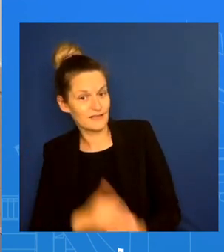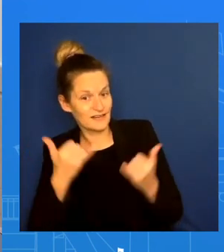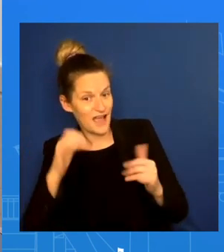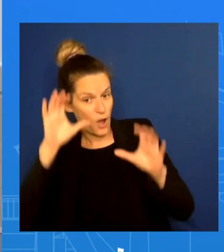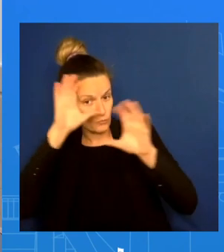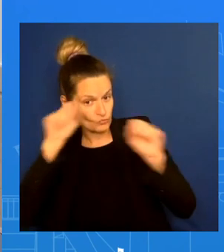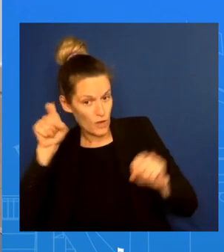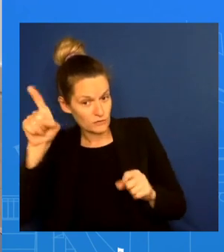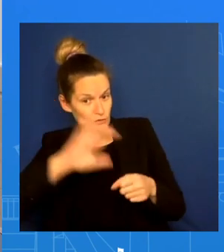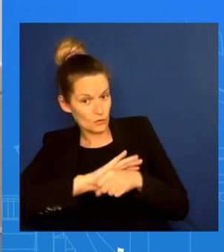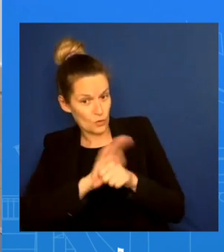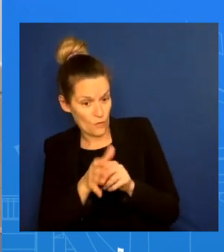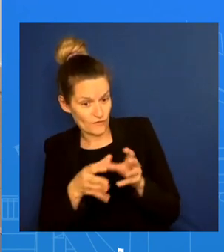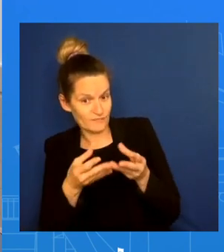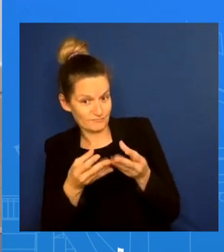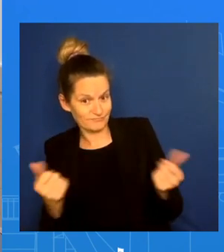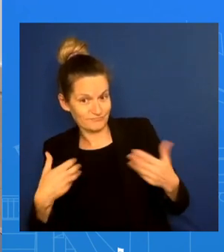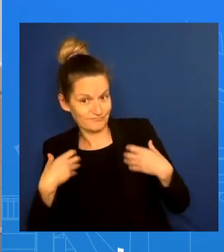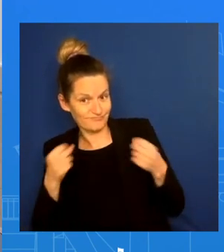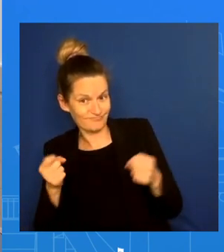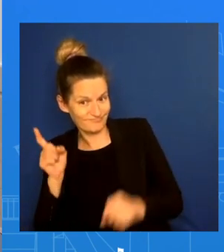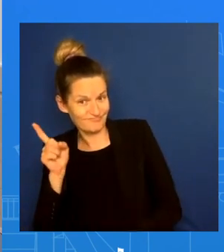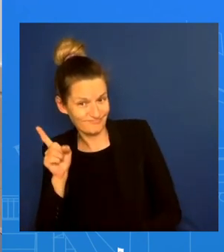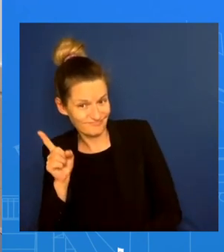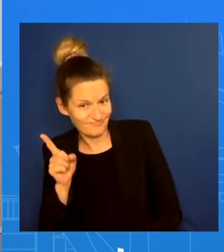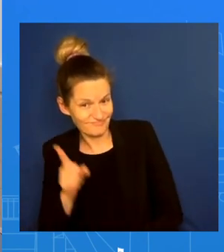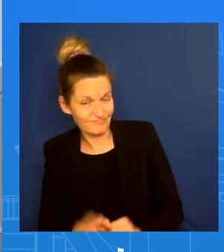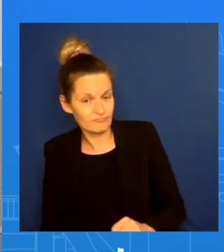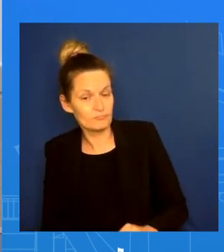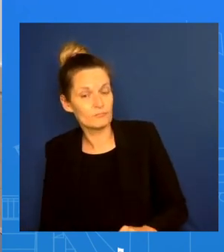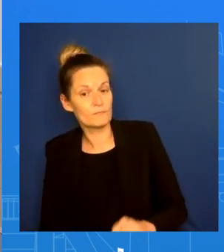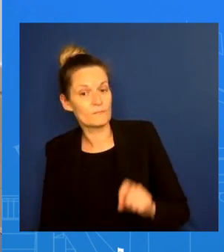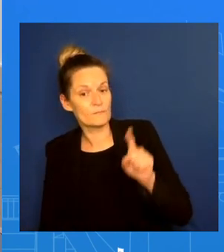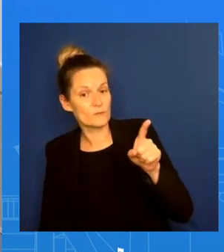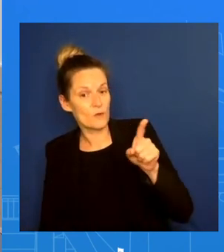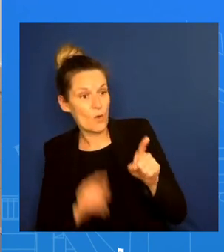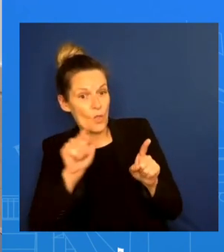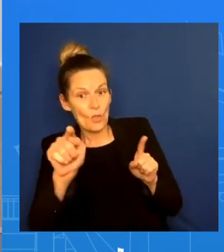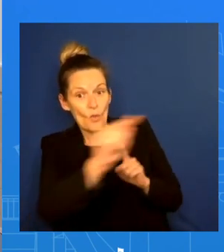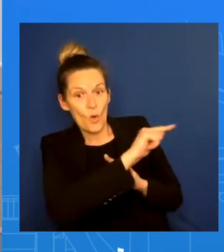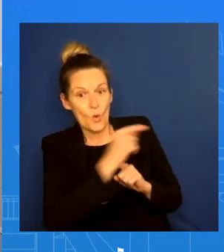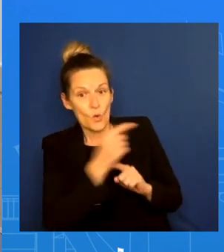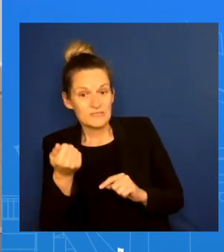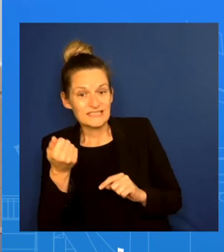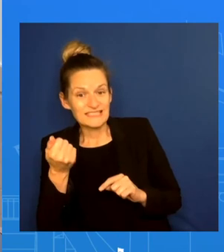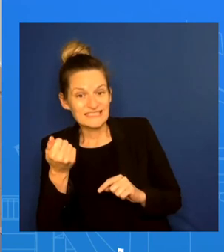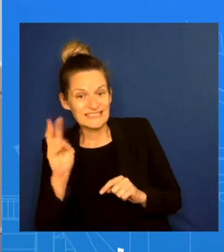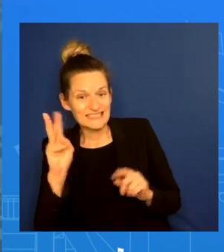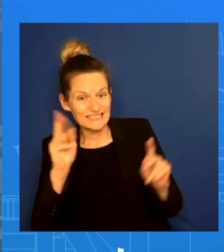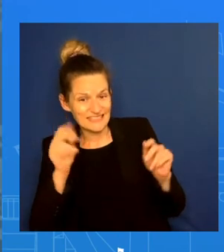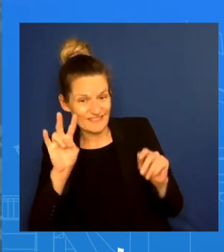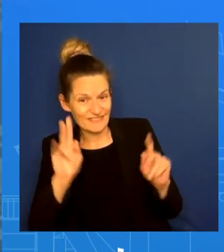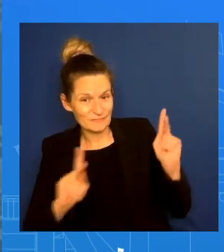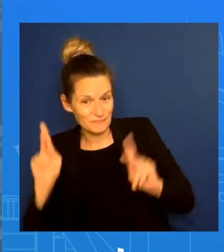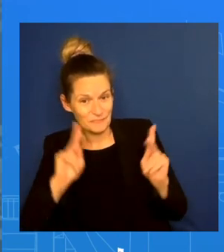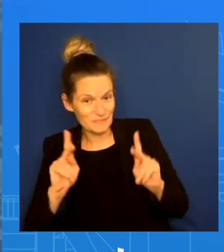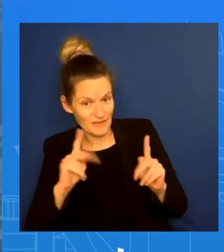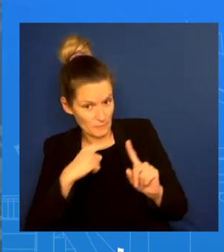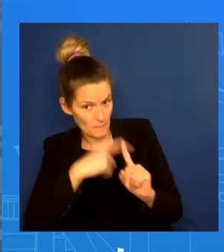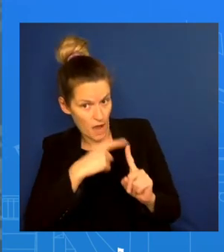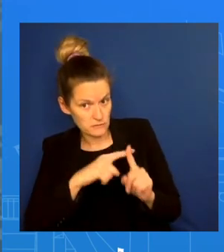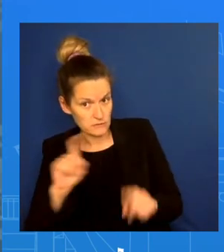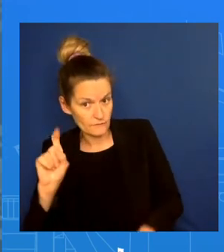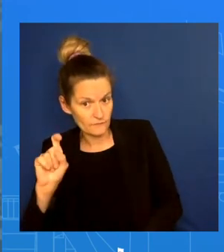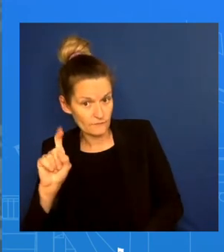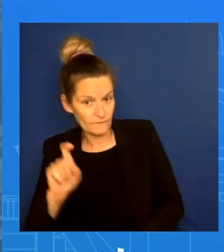those 17 individuals, without identifying them by name, have since tested positive for COVID? They have not. Not one of the 17?